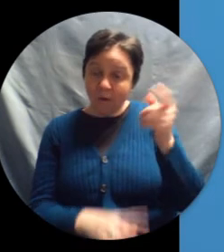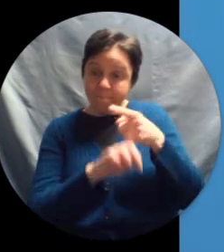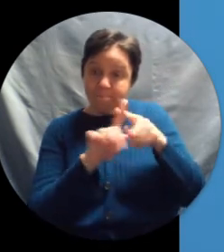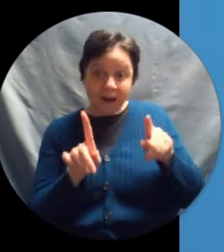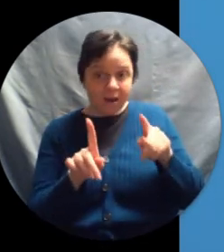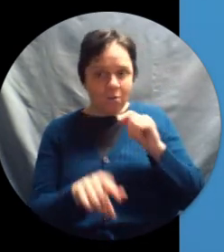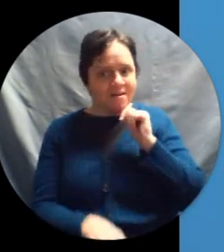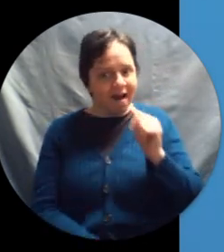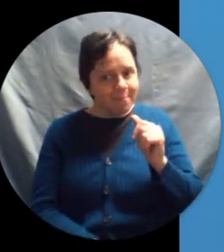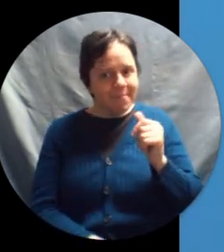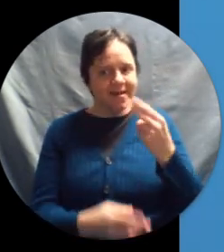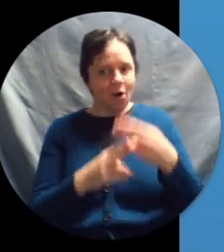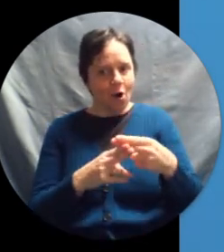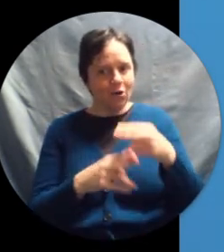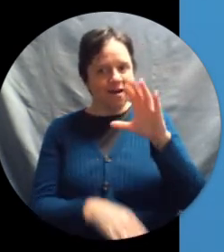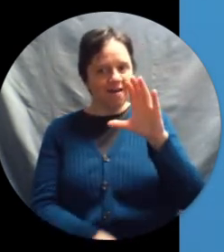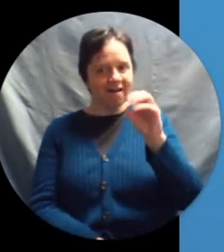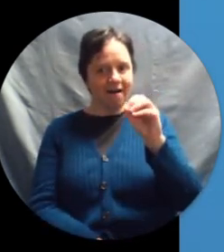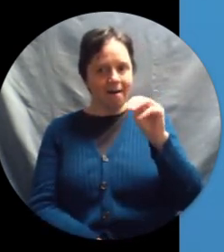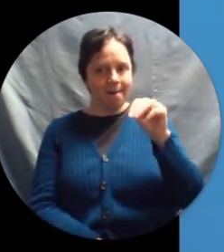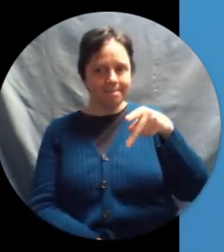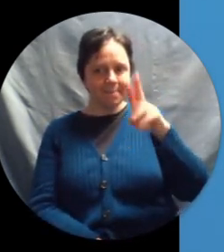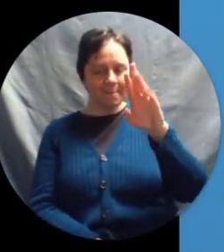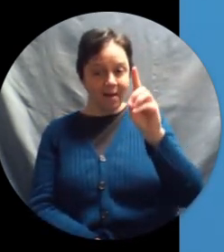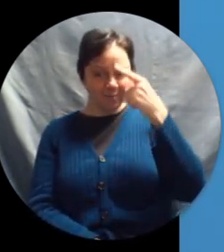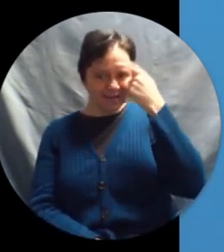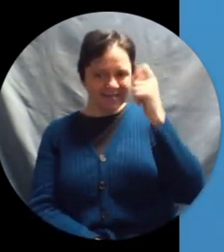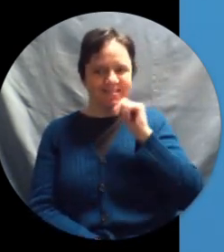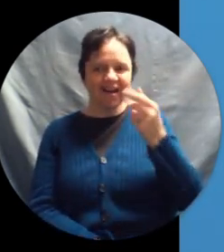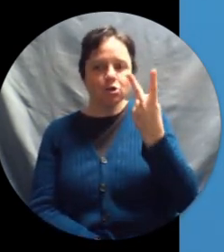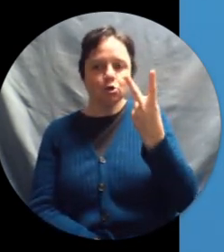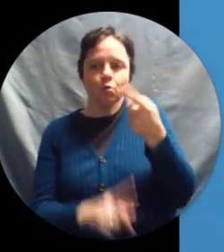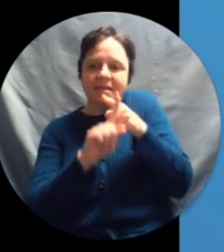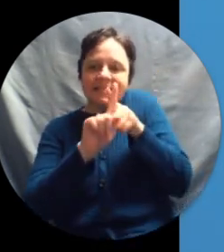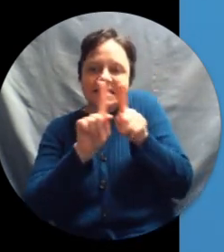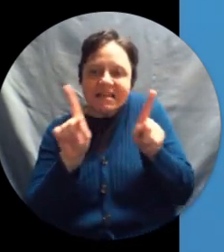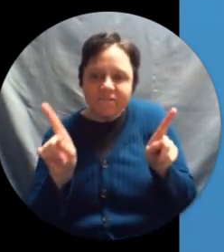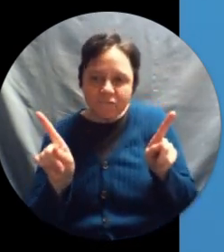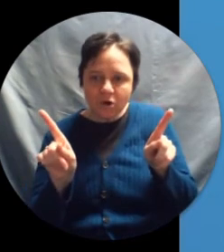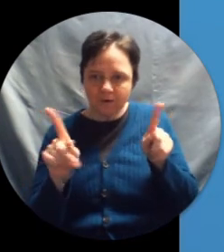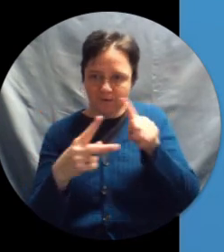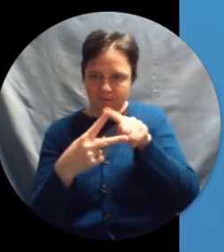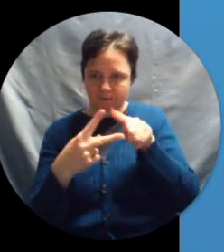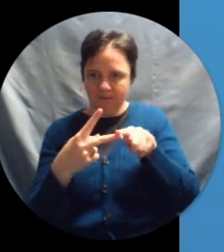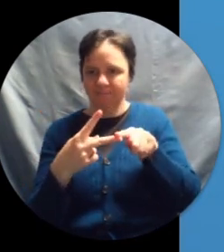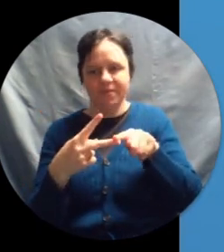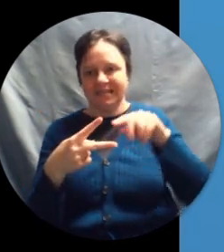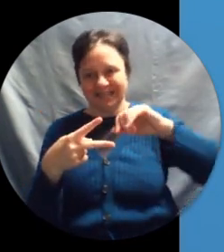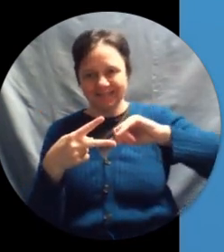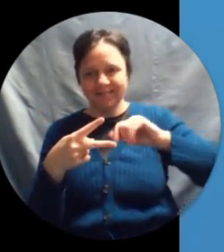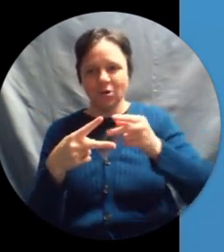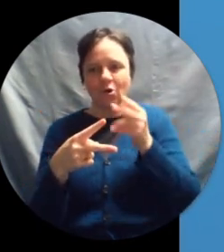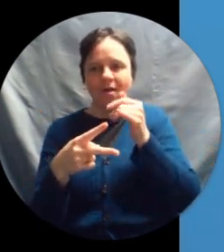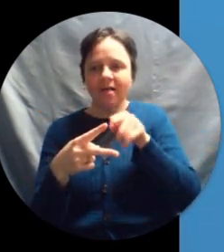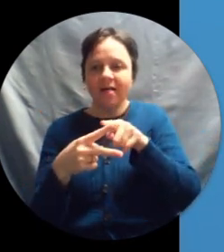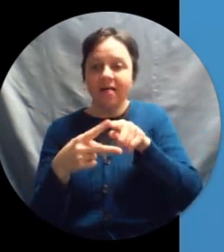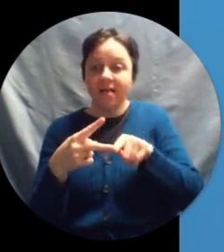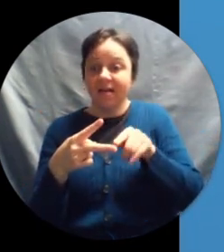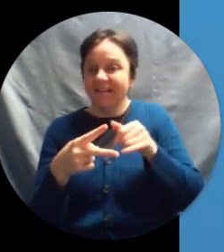would not be a compound because it's not two different elements, right? It's just two atoms of oxygen. And